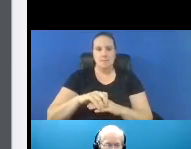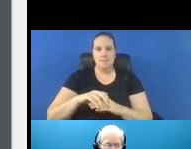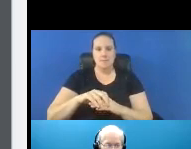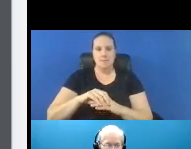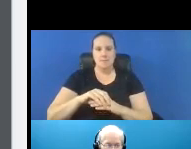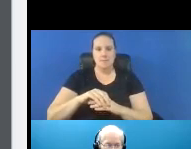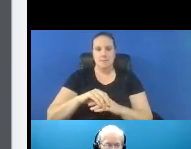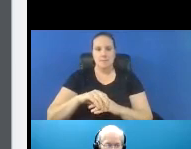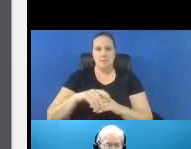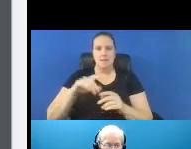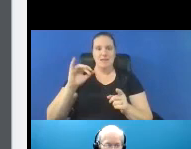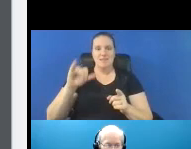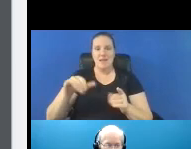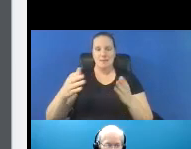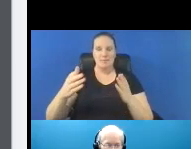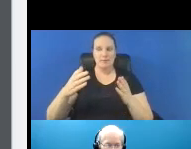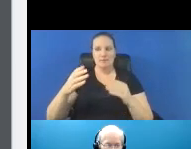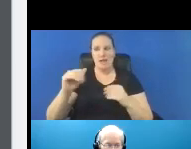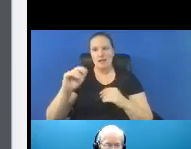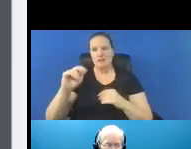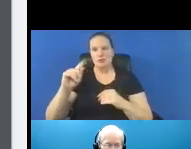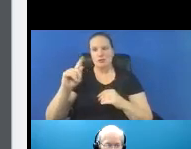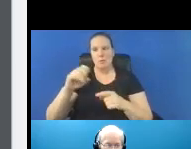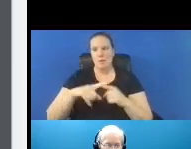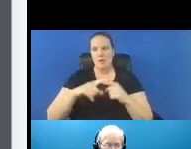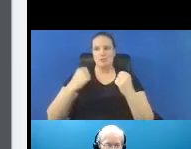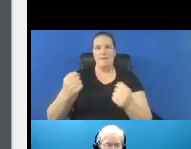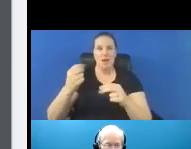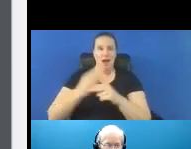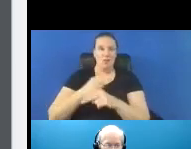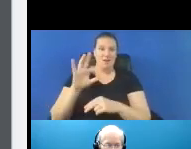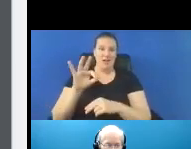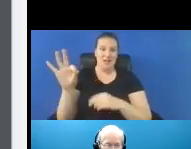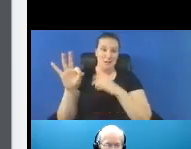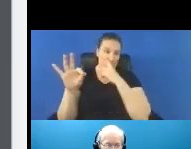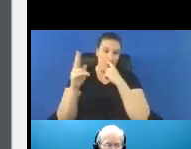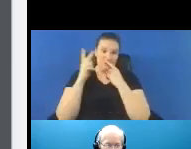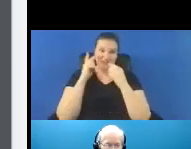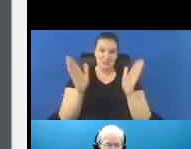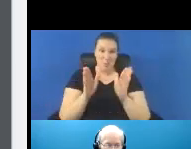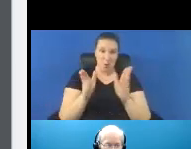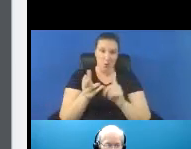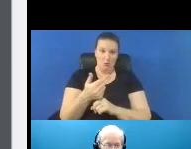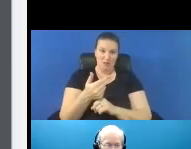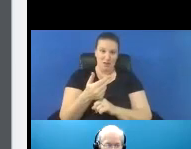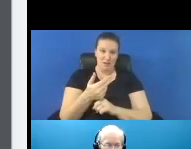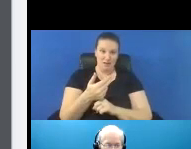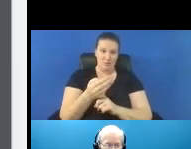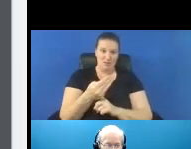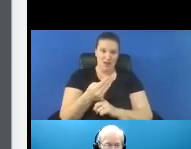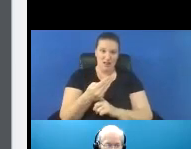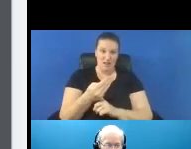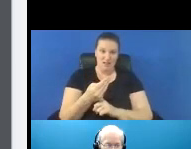Okay, so this might just be an anecdote, but driving Highway 99, I see like those small roadside motels.